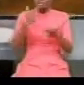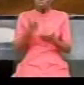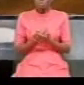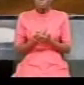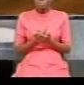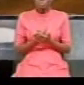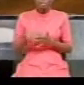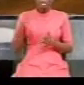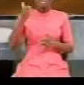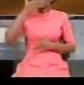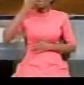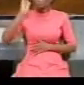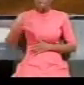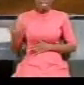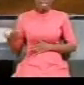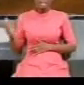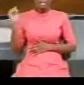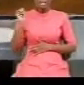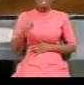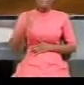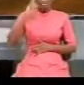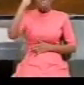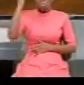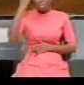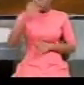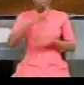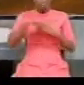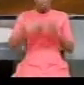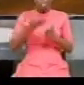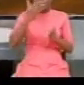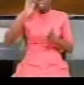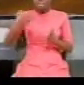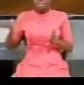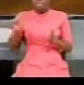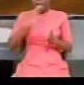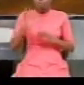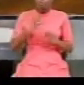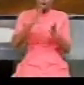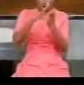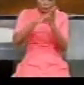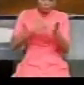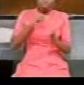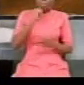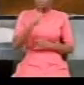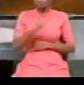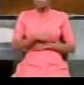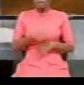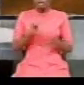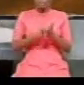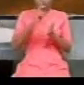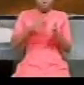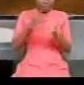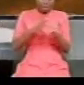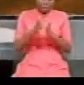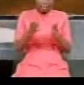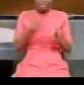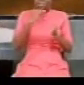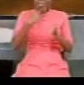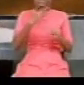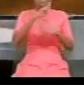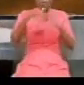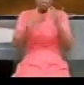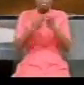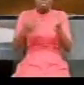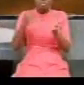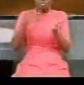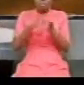their wickedness, their politics, and all the evil things they are doing. Copy not. That's what the Bible is saying. All the fashion of